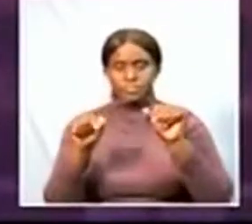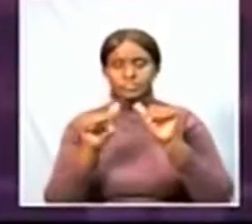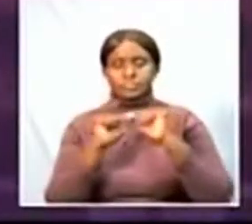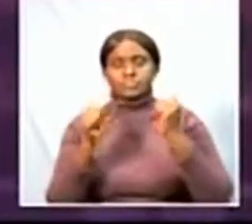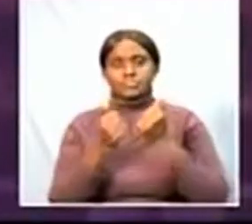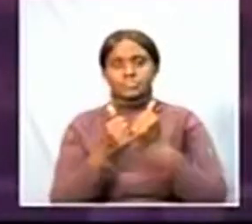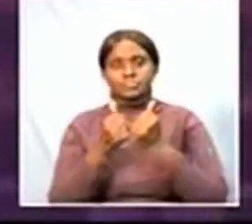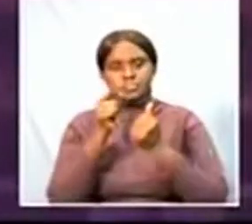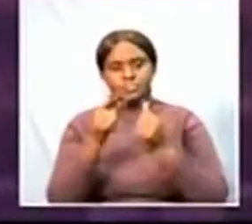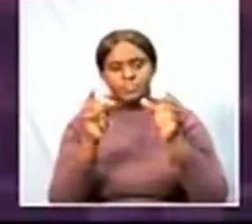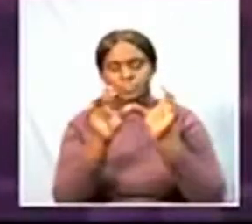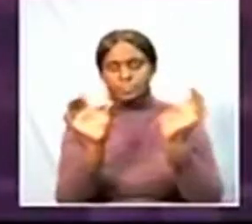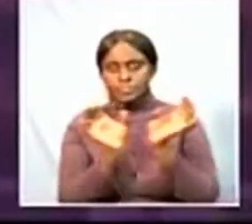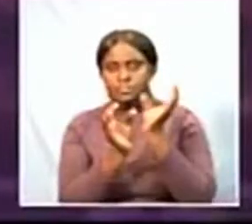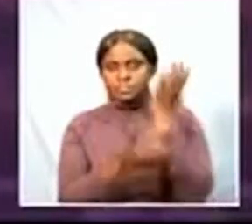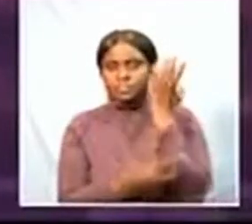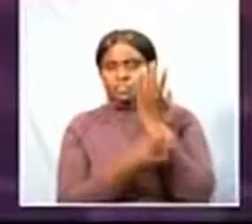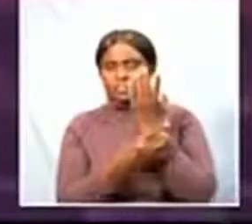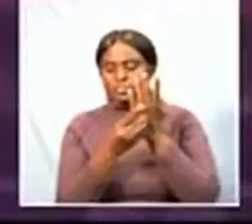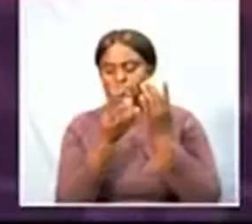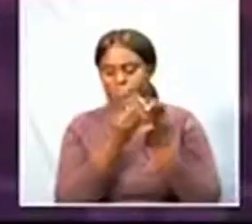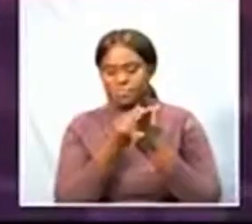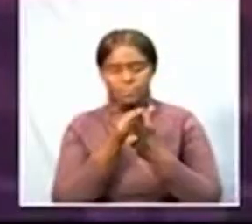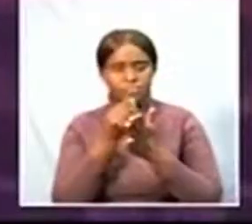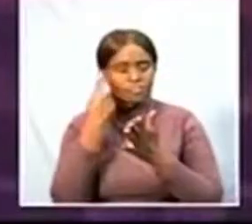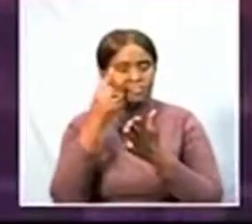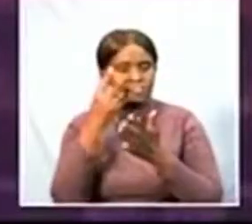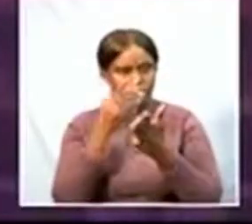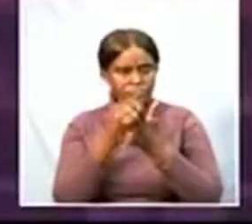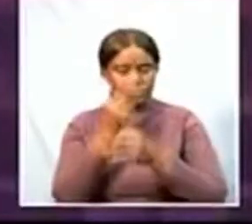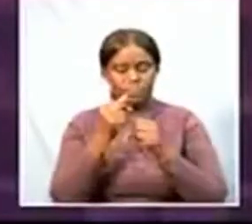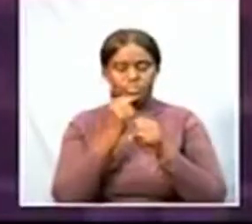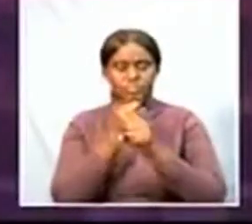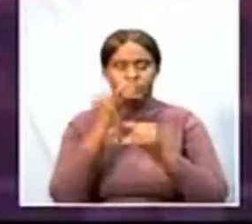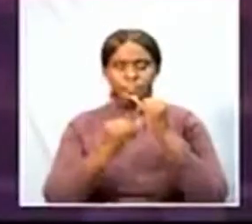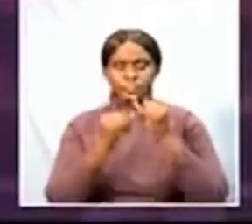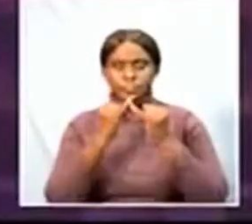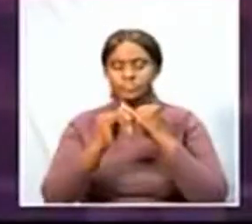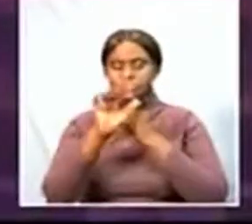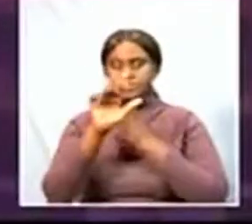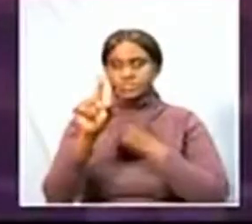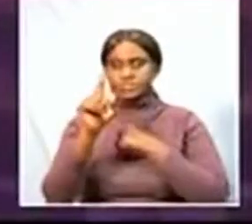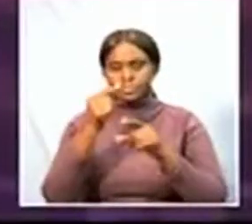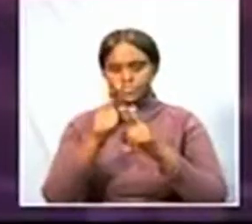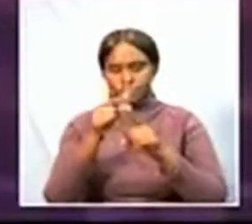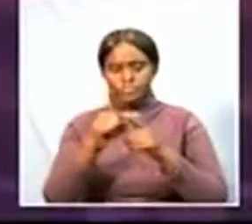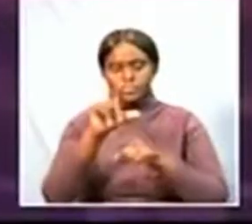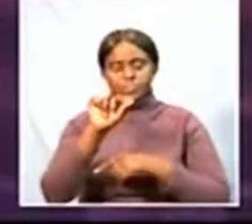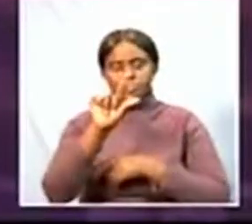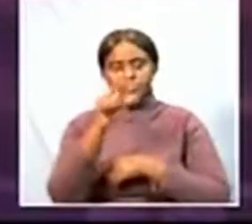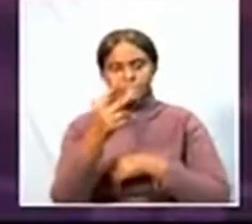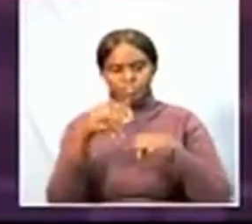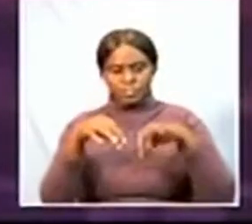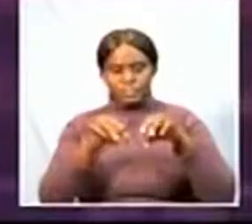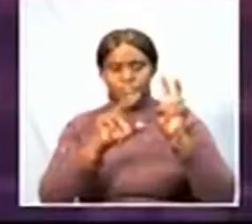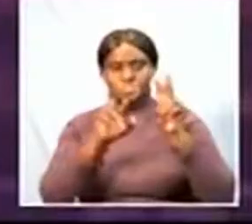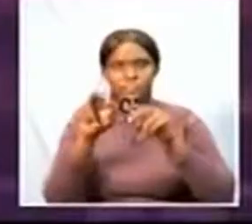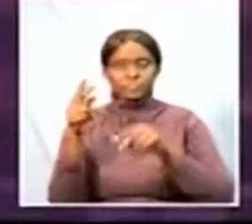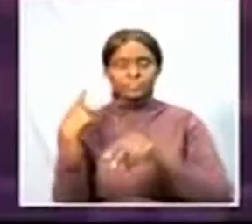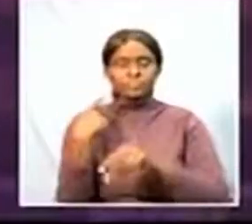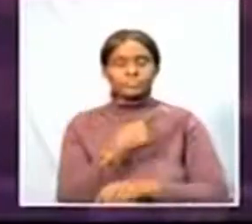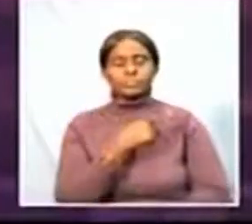General on the Constituency Development Fund for the financial year ended 31st December 2023. Keep watching